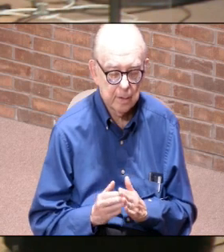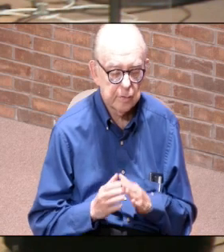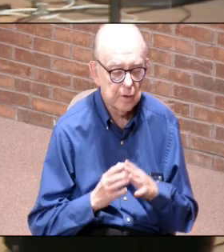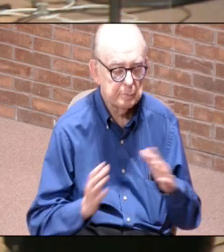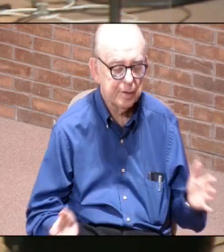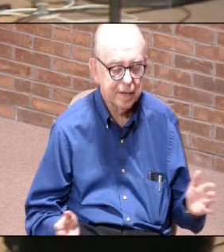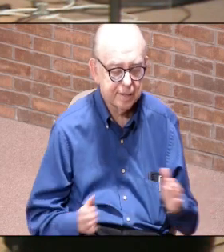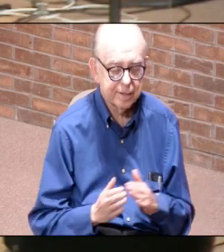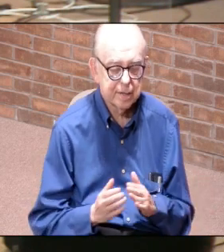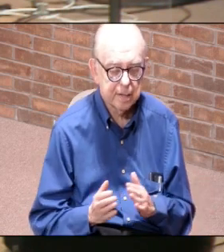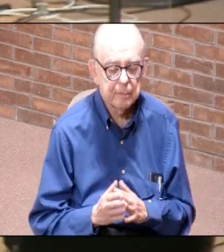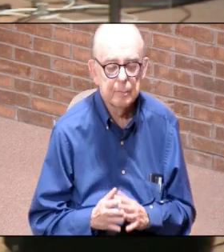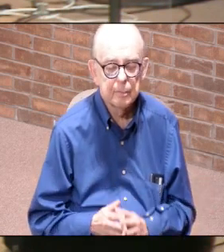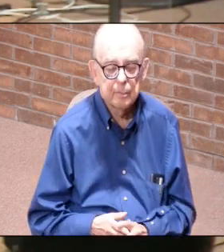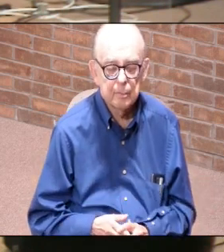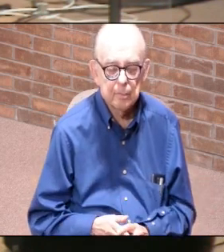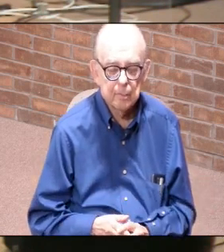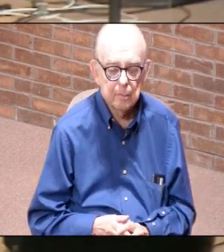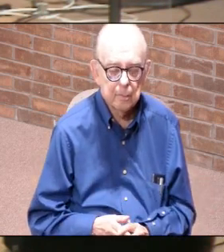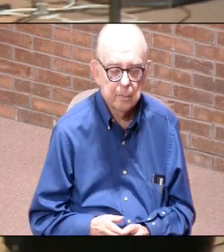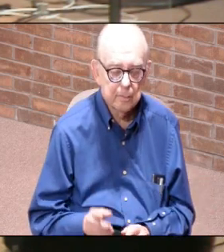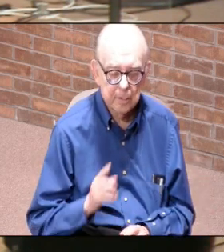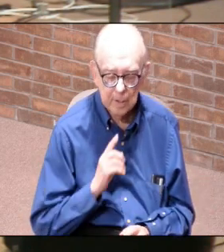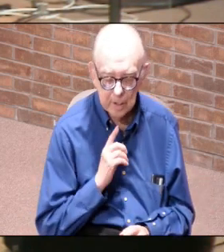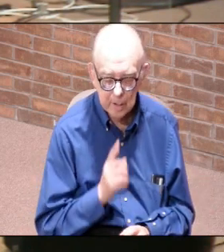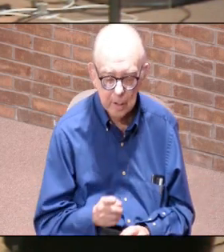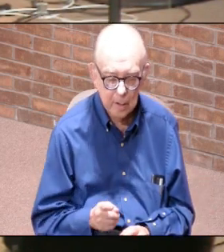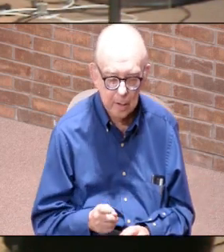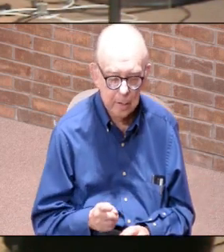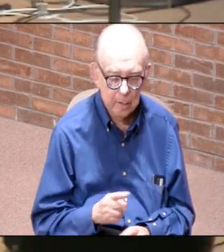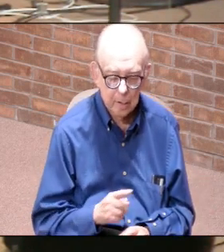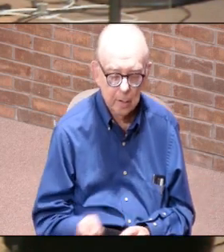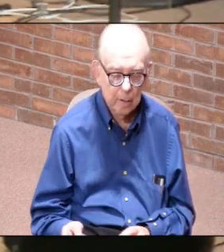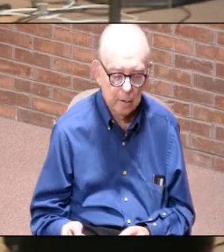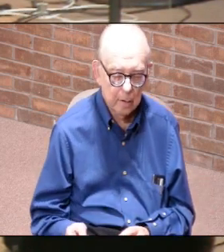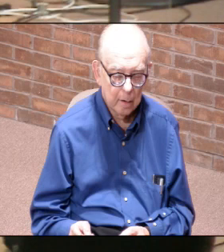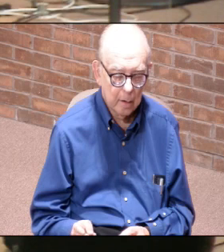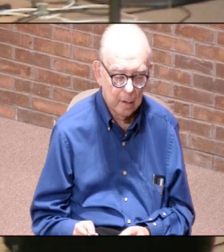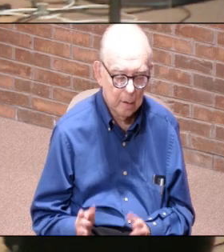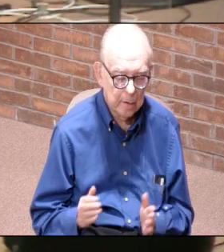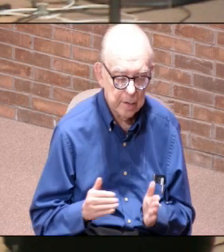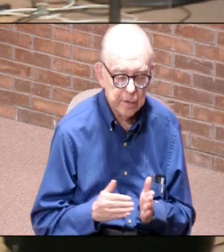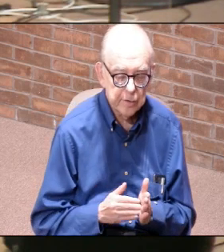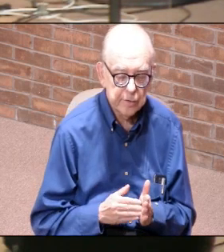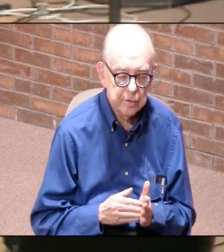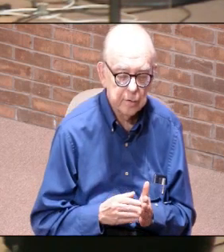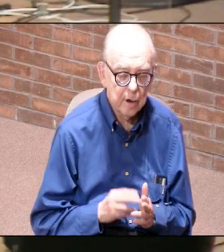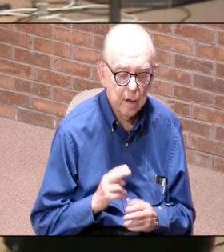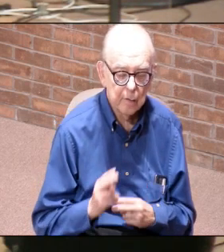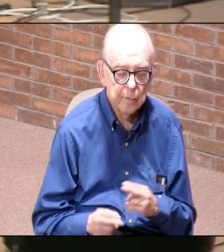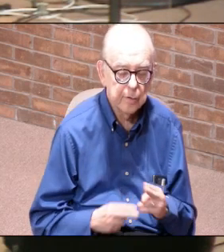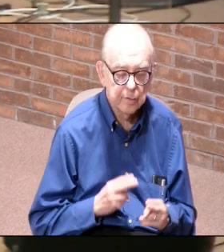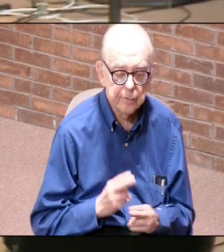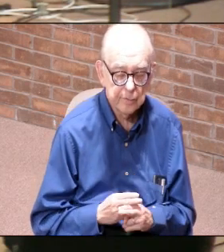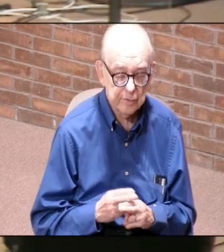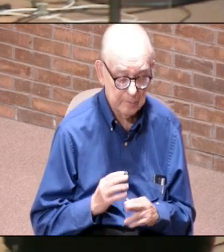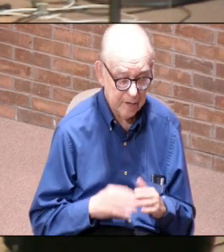metropolis. Okay? It was, to them, the center of the universe,